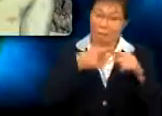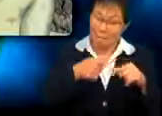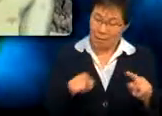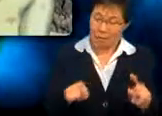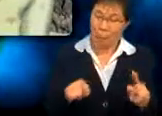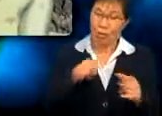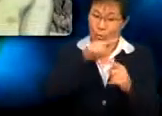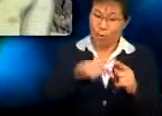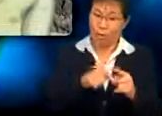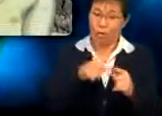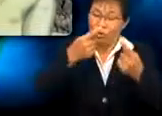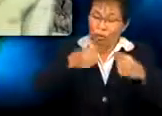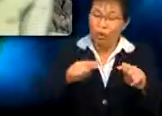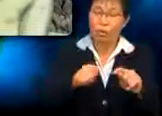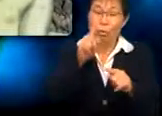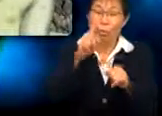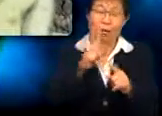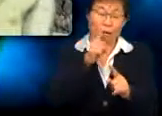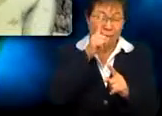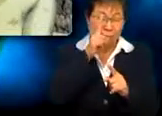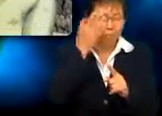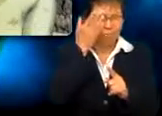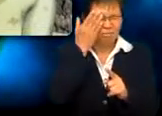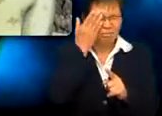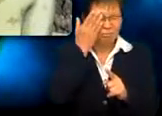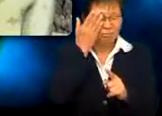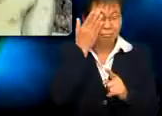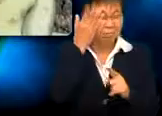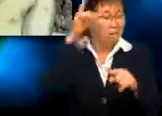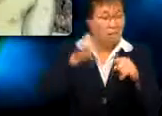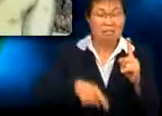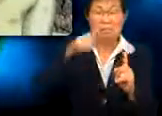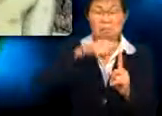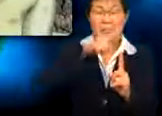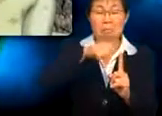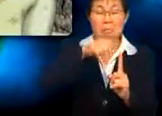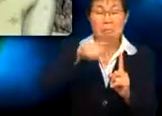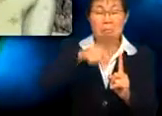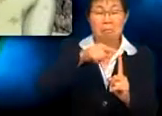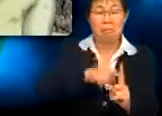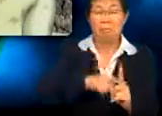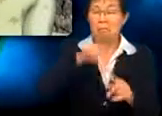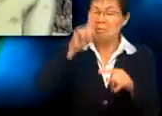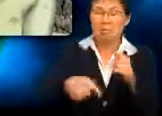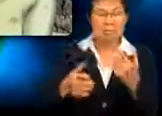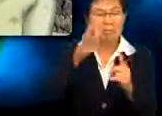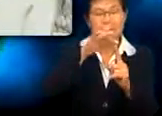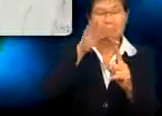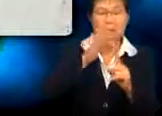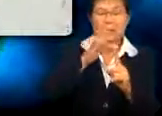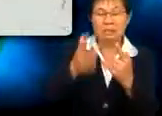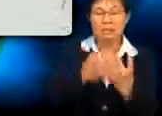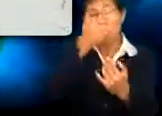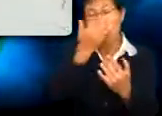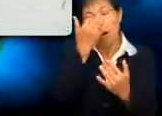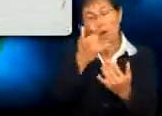But when I try it with one eye closed, I can't touch the rib of the pen easily. Why is